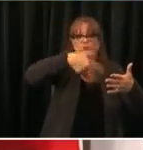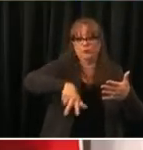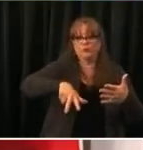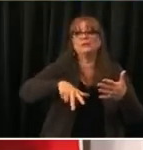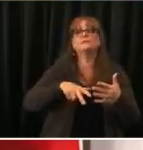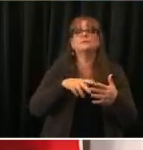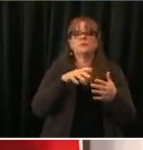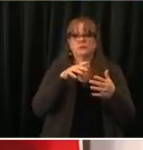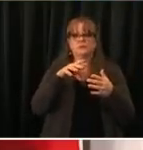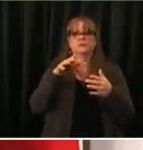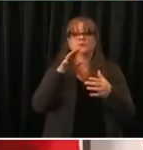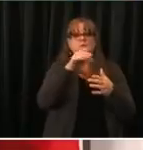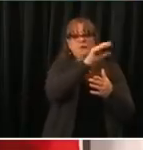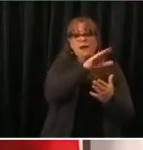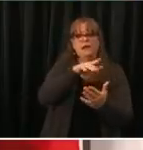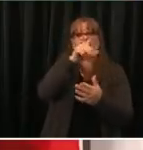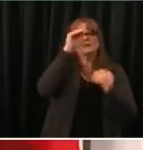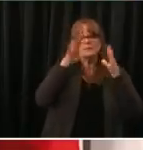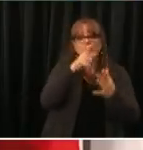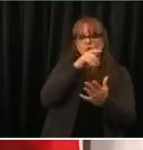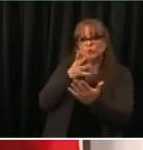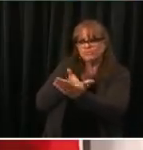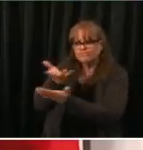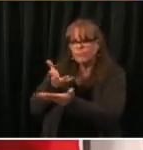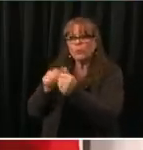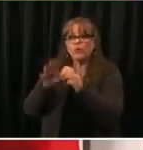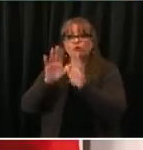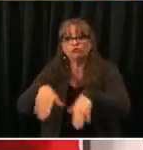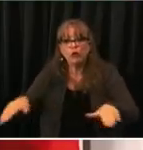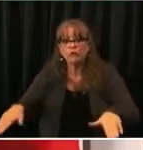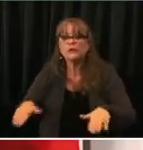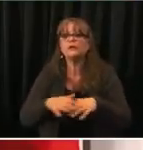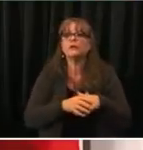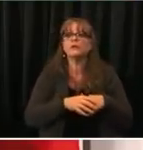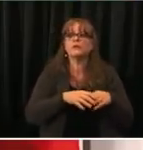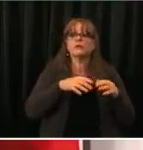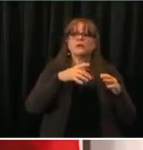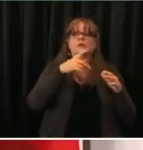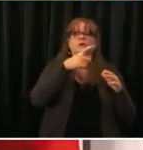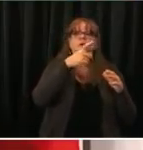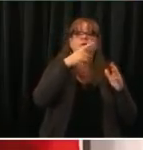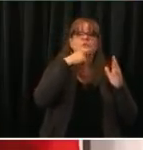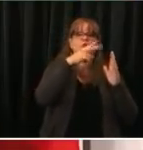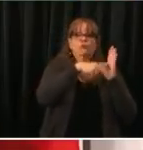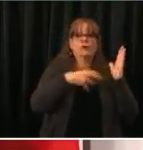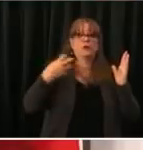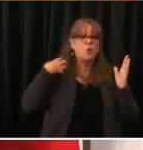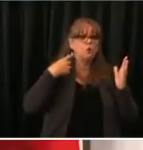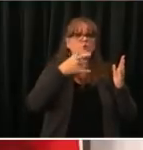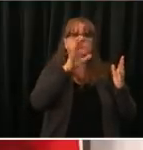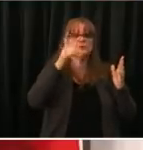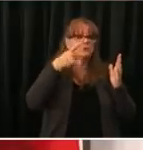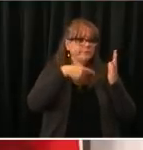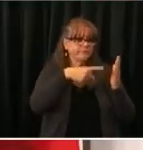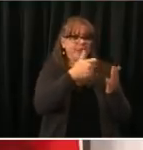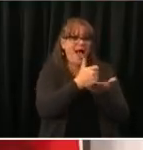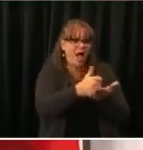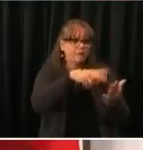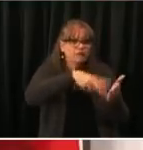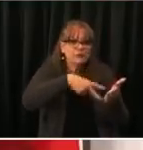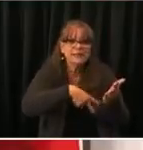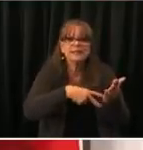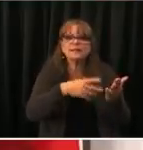Some members of admin, like a superintendent or a literacy coach who is student-facing and goes into the schools, would receive it. If they're purely admin and work in the